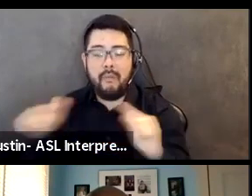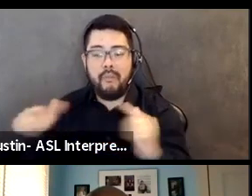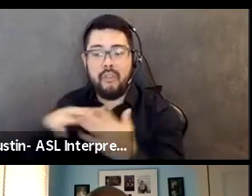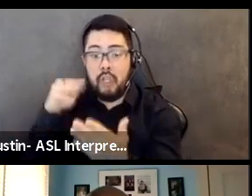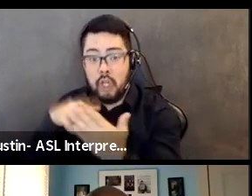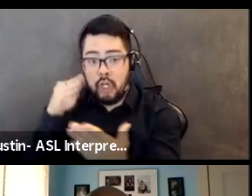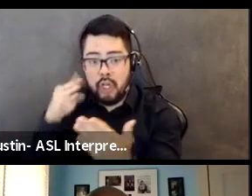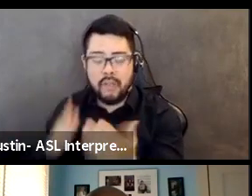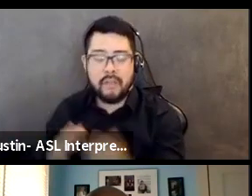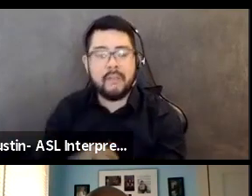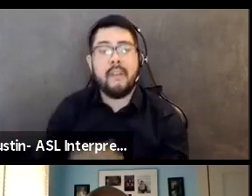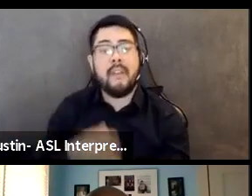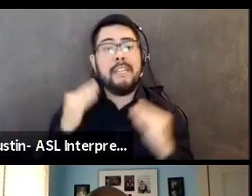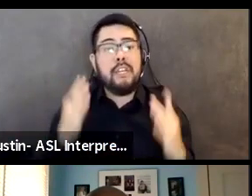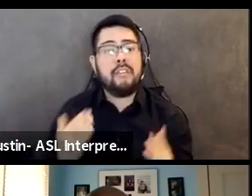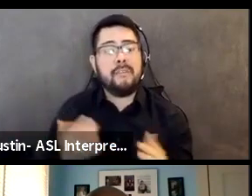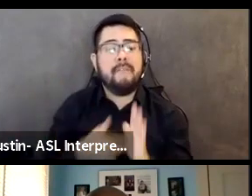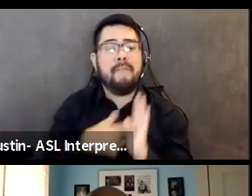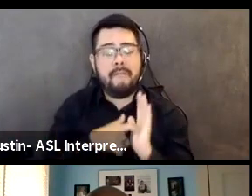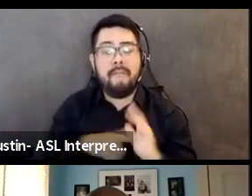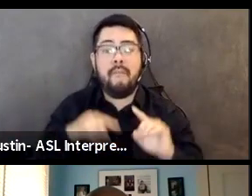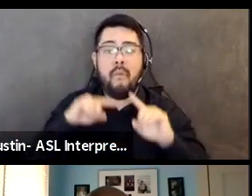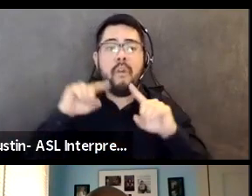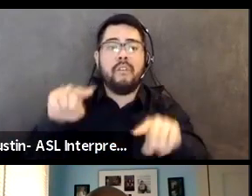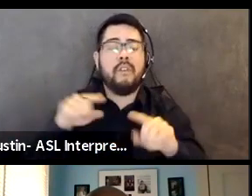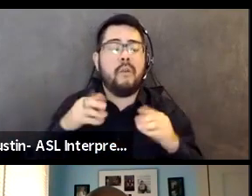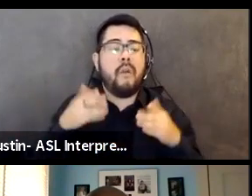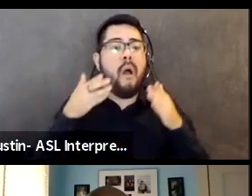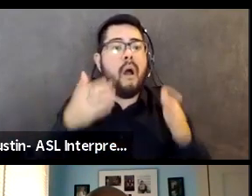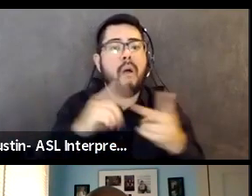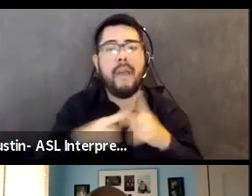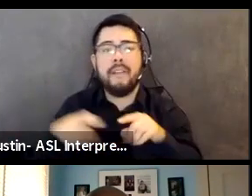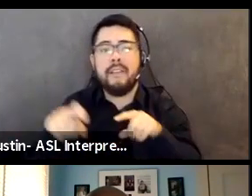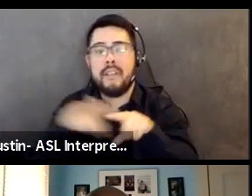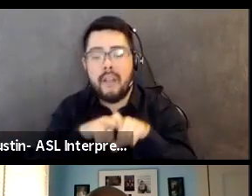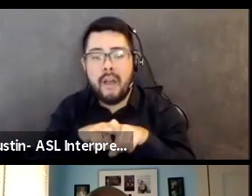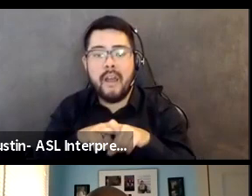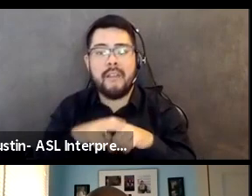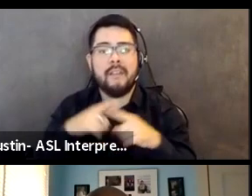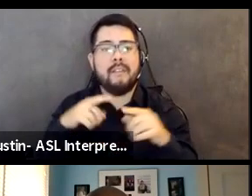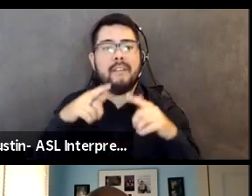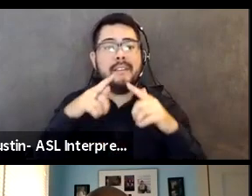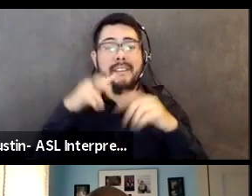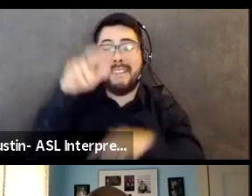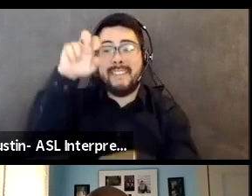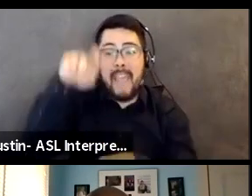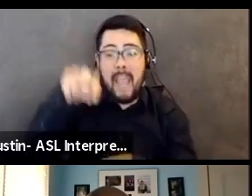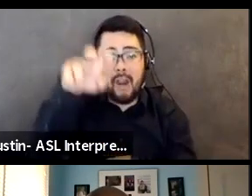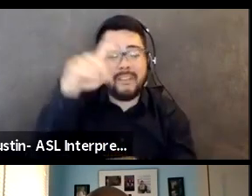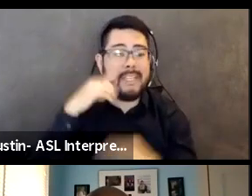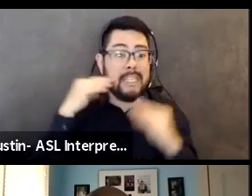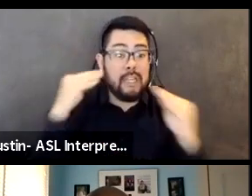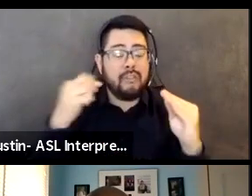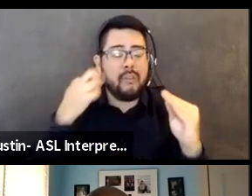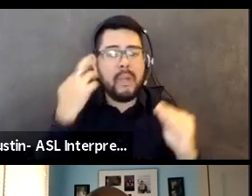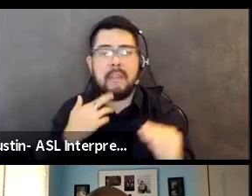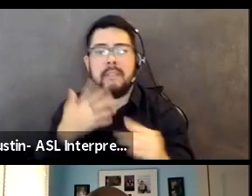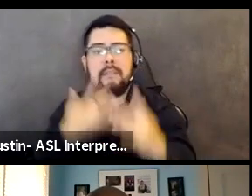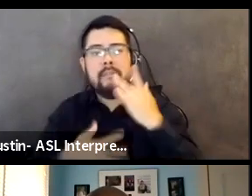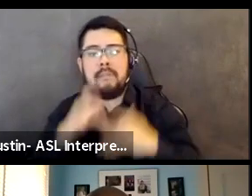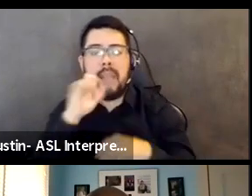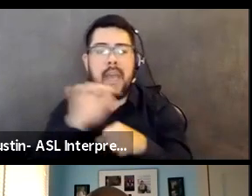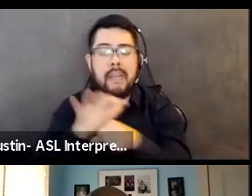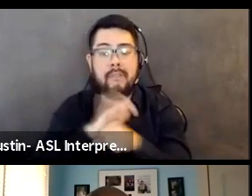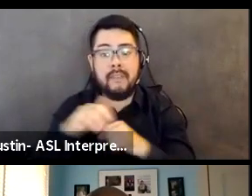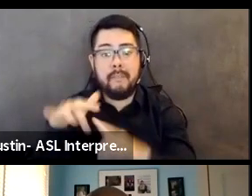closets hallway areas and stairwell landings for instruction because of the lack of space the school has been cited by this